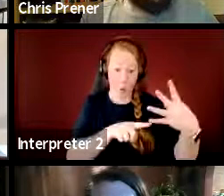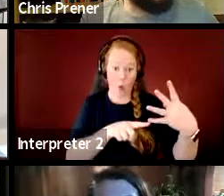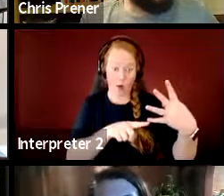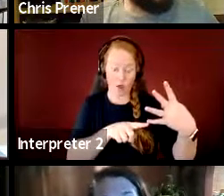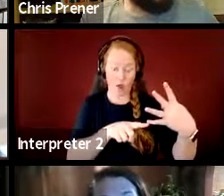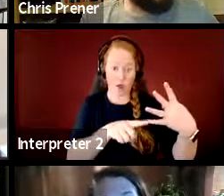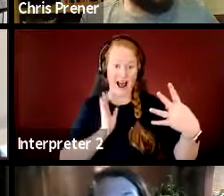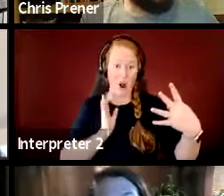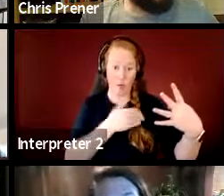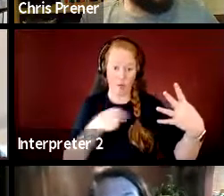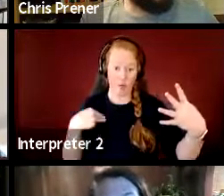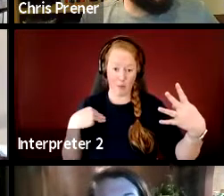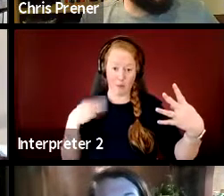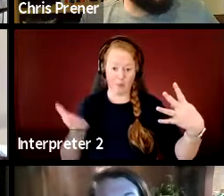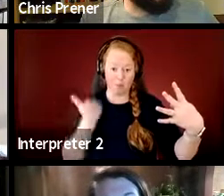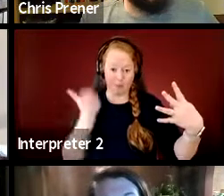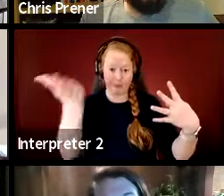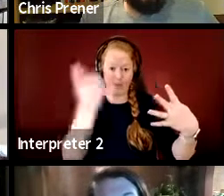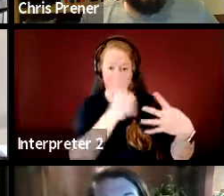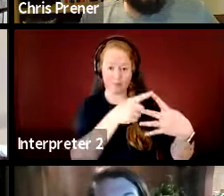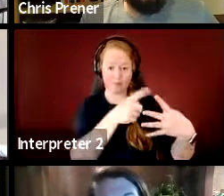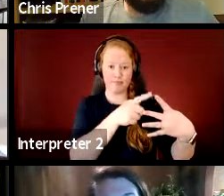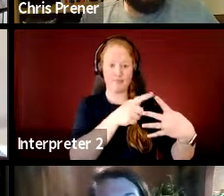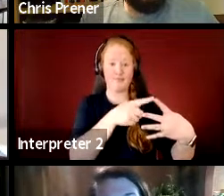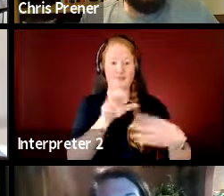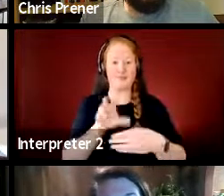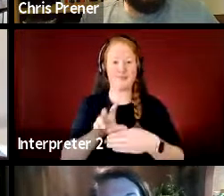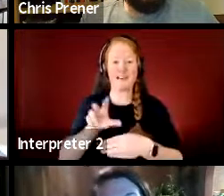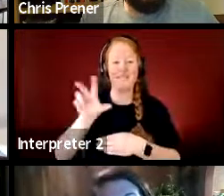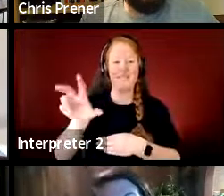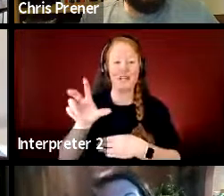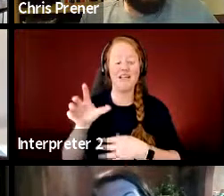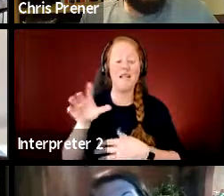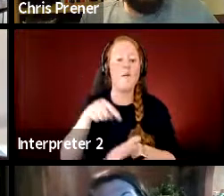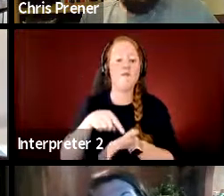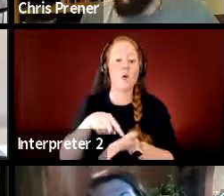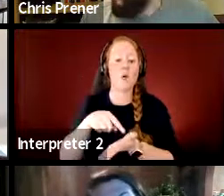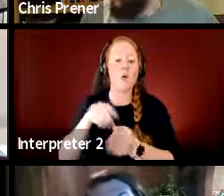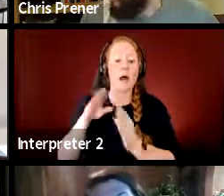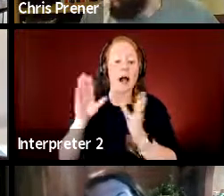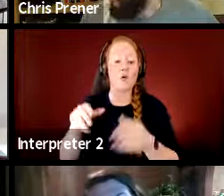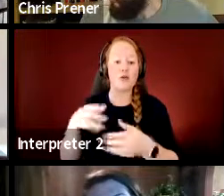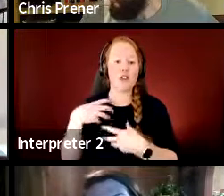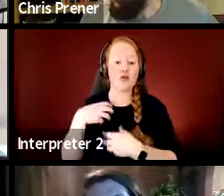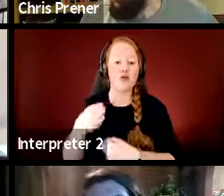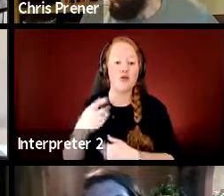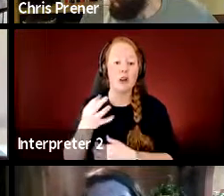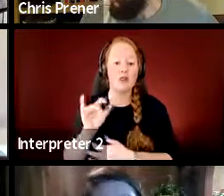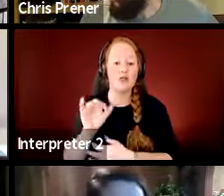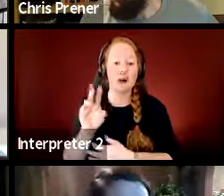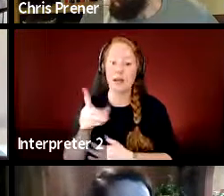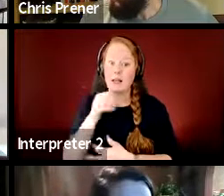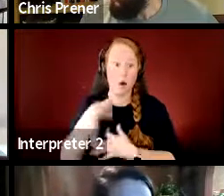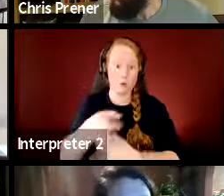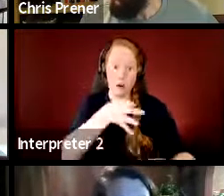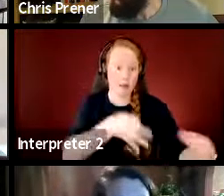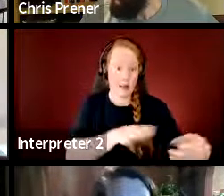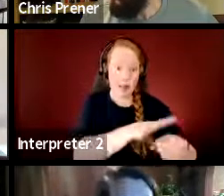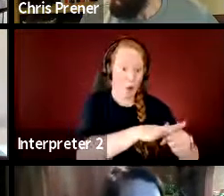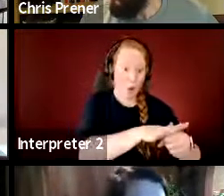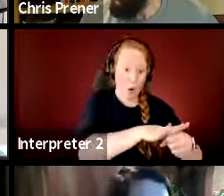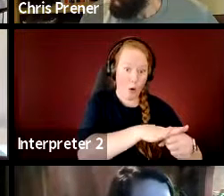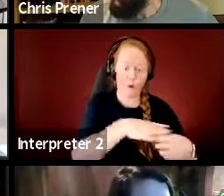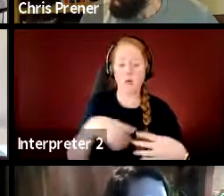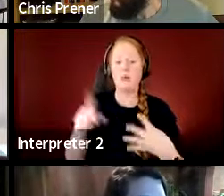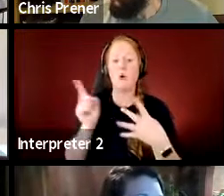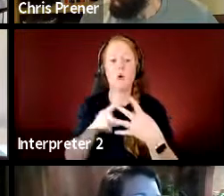members have lifted up are 1, invest in the Affordable Housing Trust Fund without replacing local funding sources. 2, support